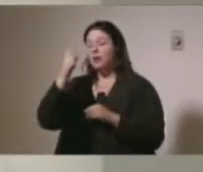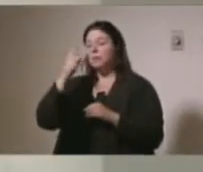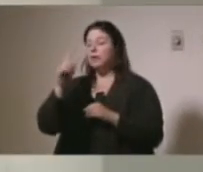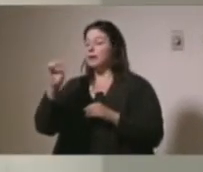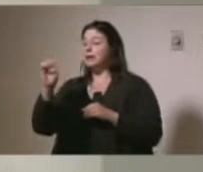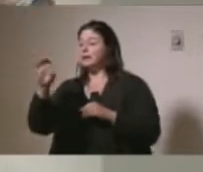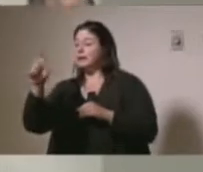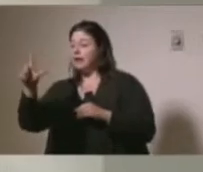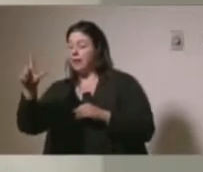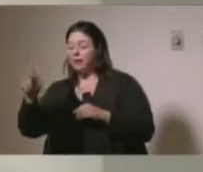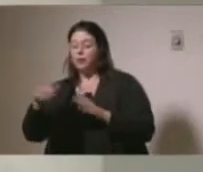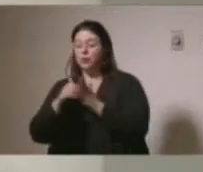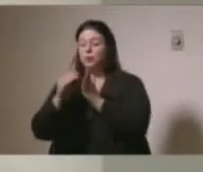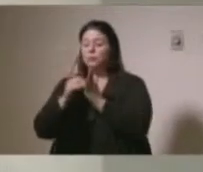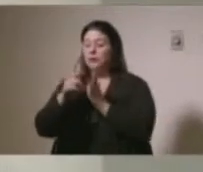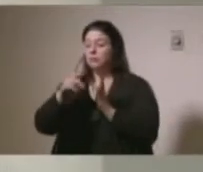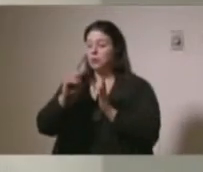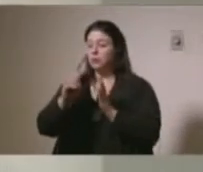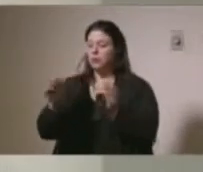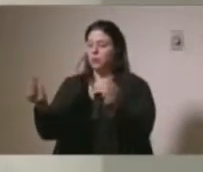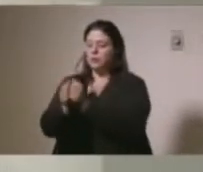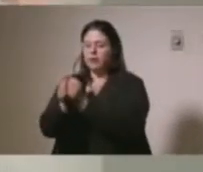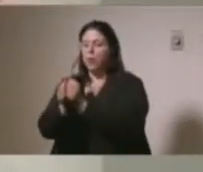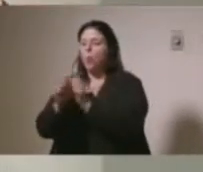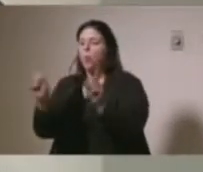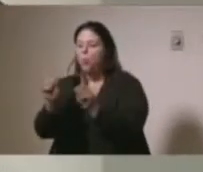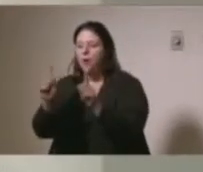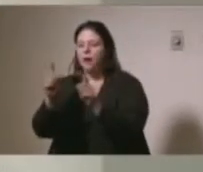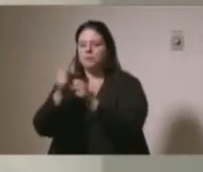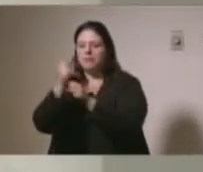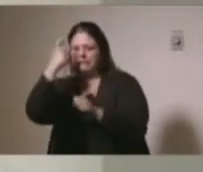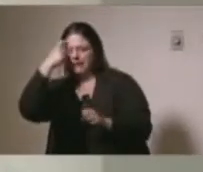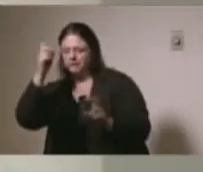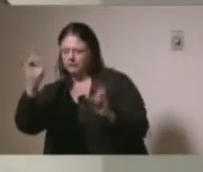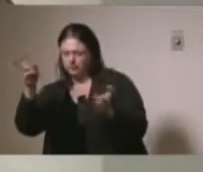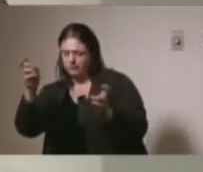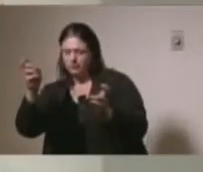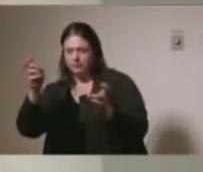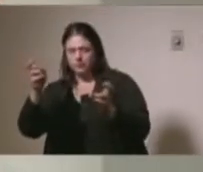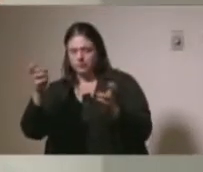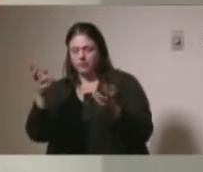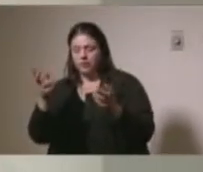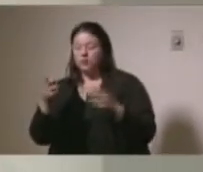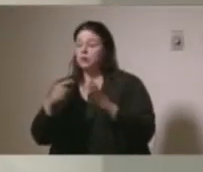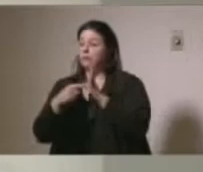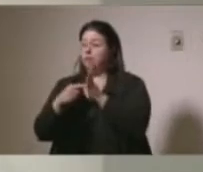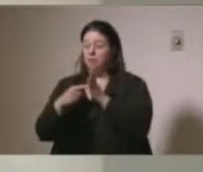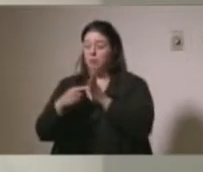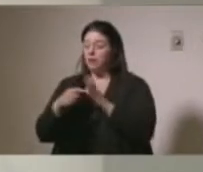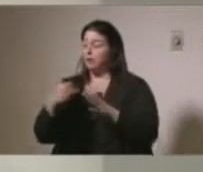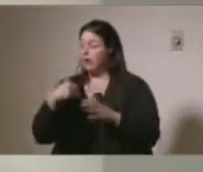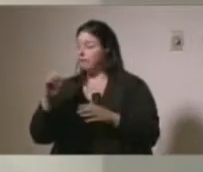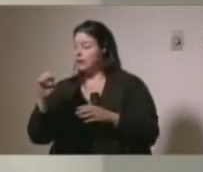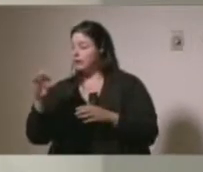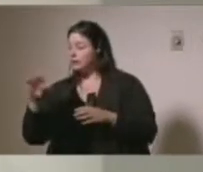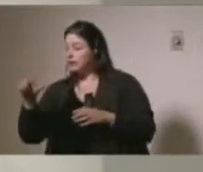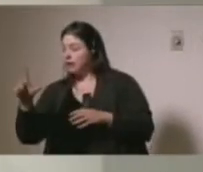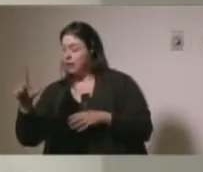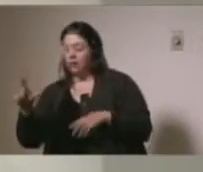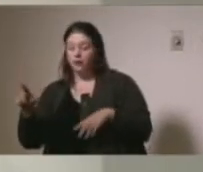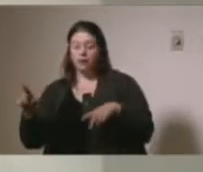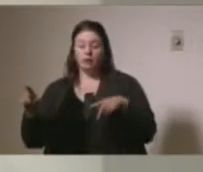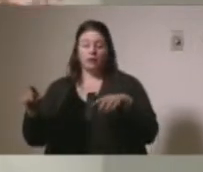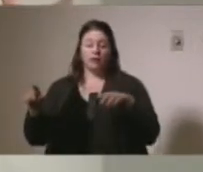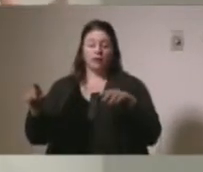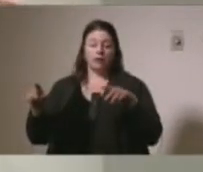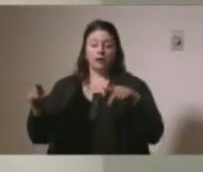in areas that make sense. So what it means is if there's an ECL site and a New Zealand Post